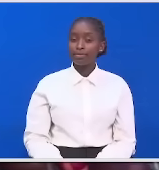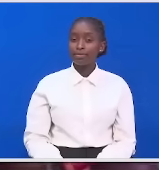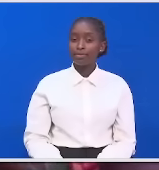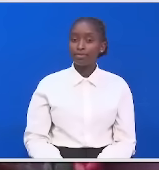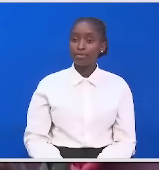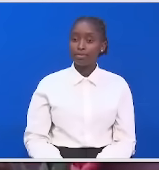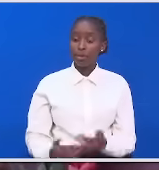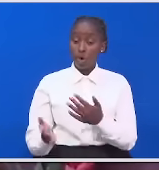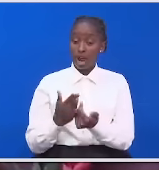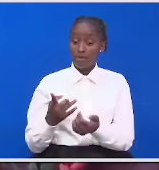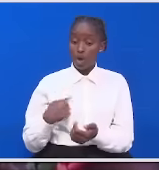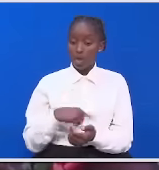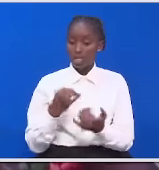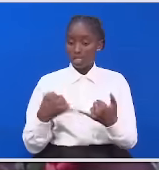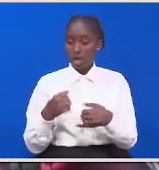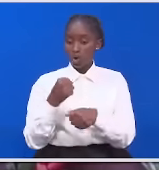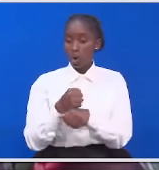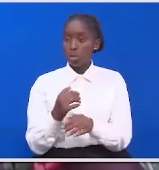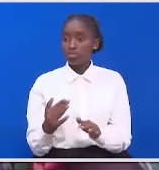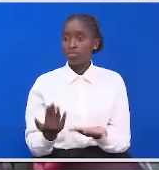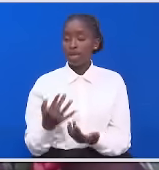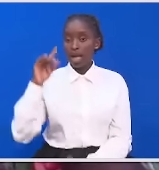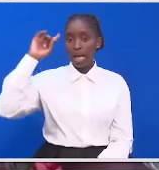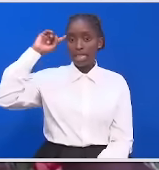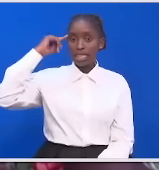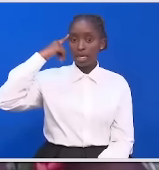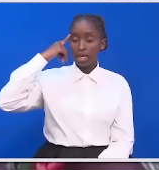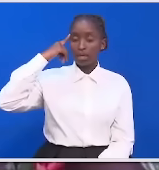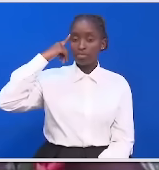or what we were doing, I think